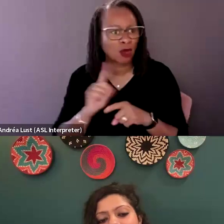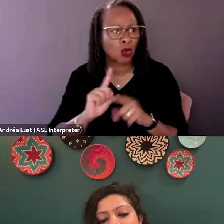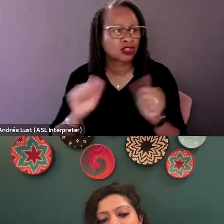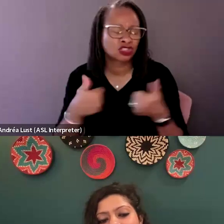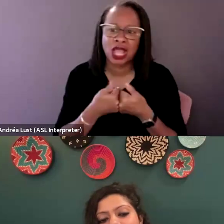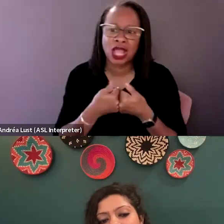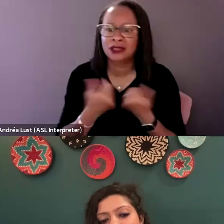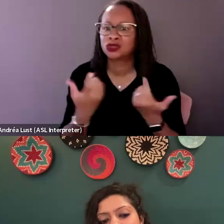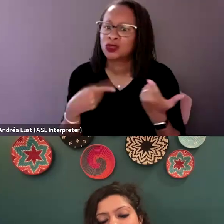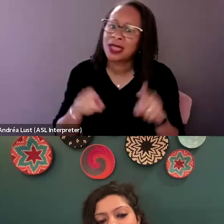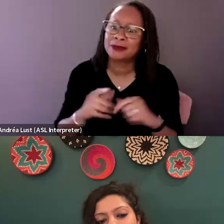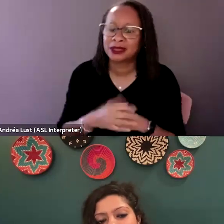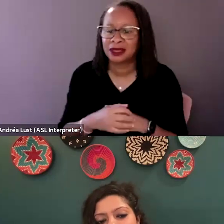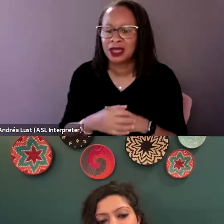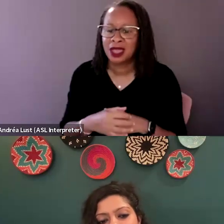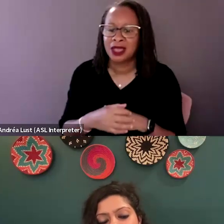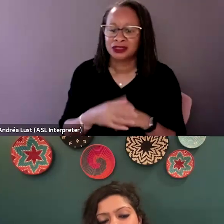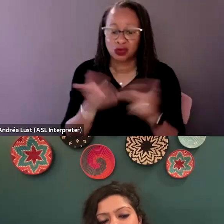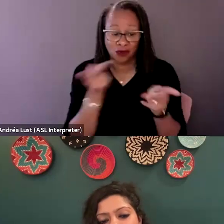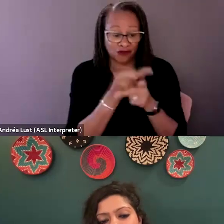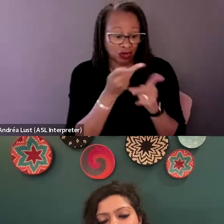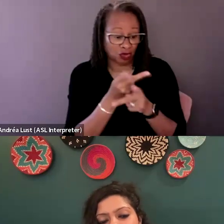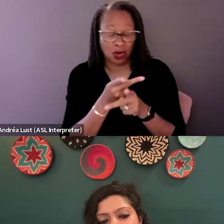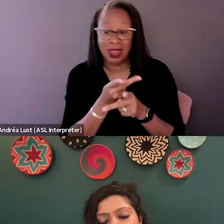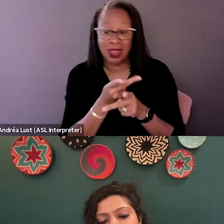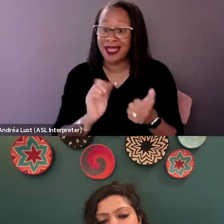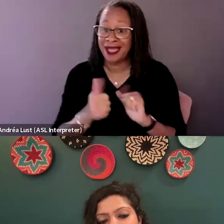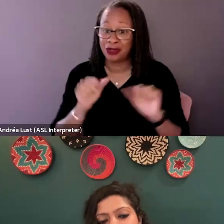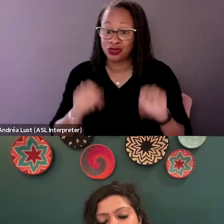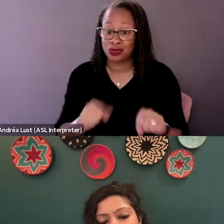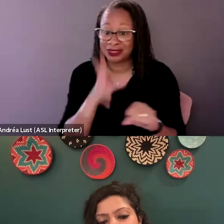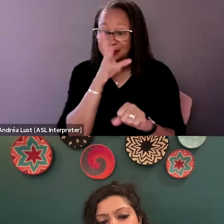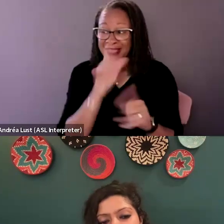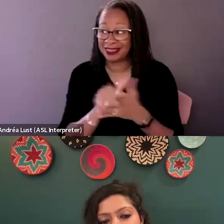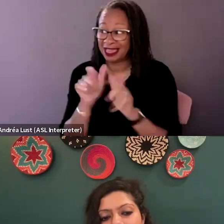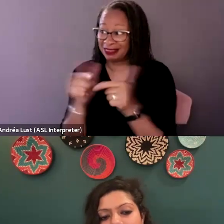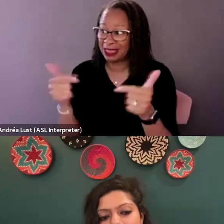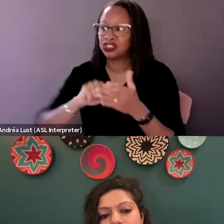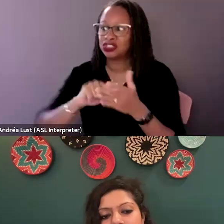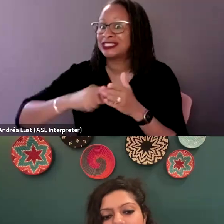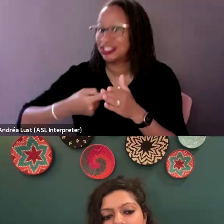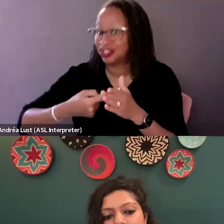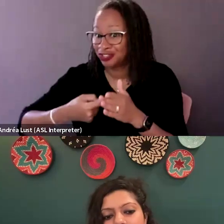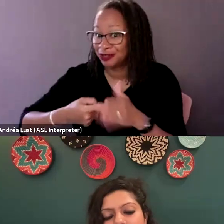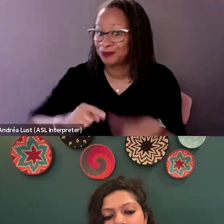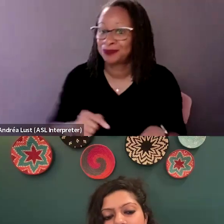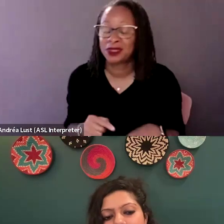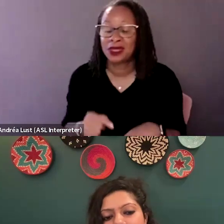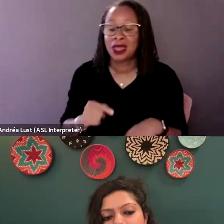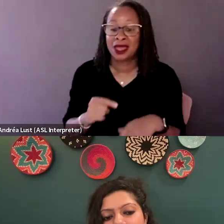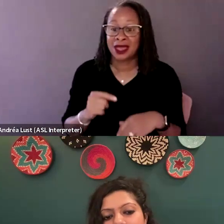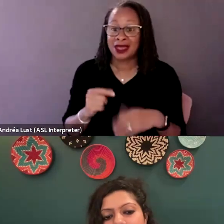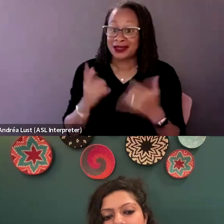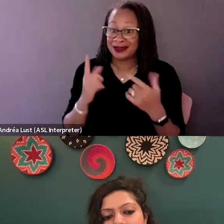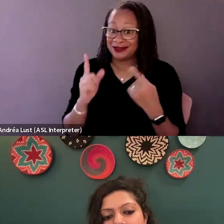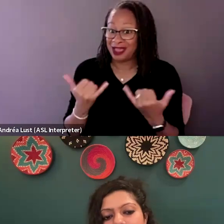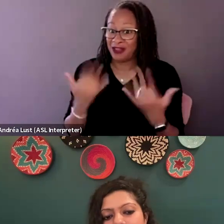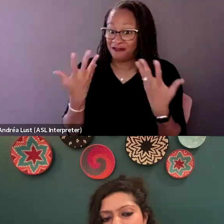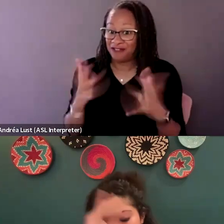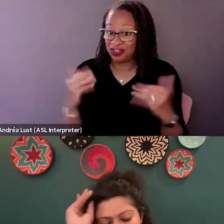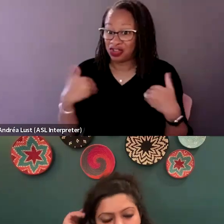I can actually break it down to the nuts and bolts of the most technical, almost petty sounding things, wherein I was interested in using cranes